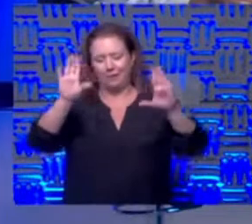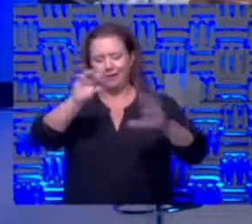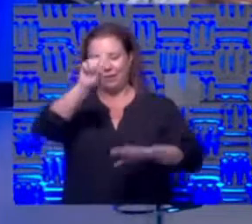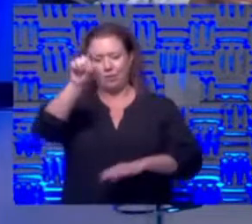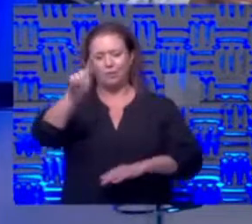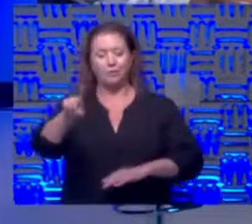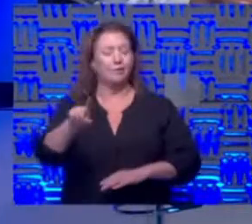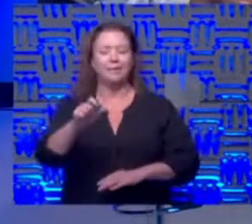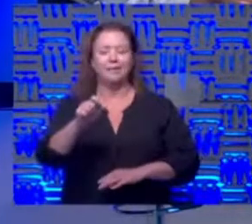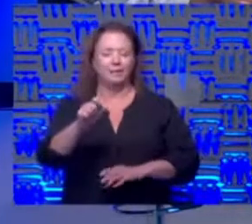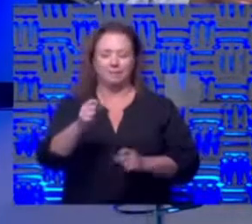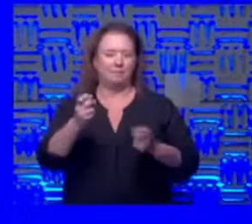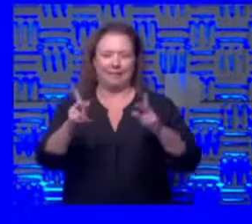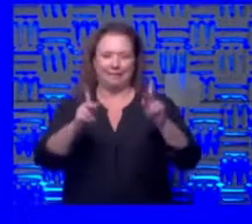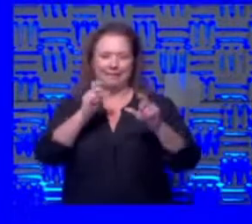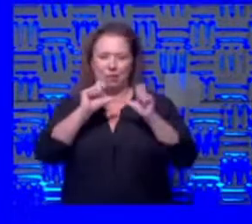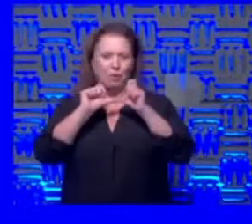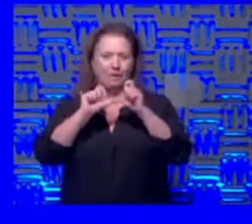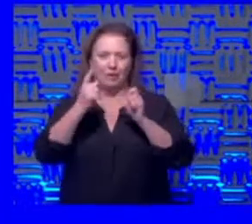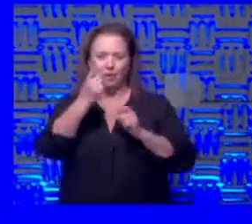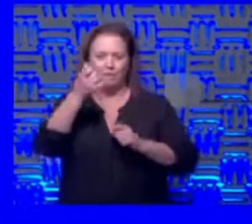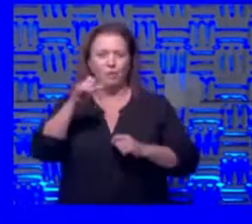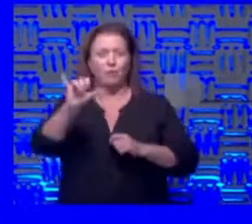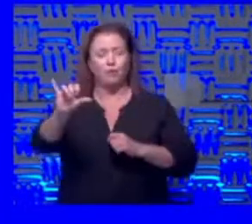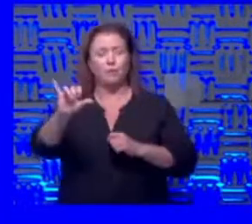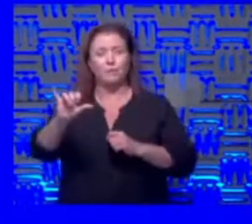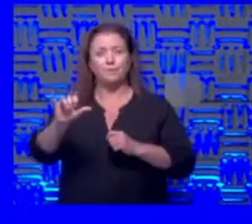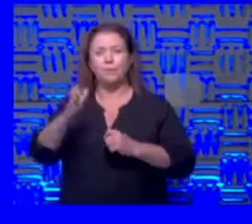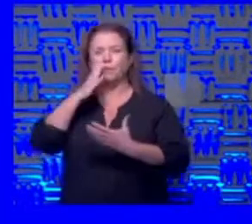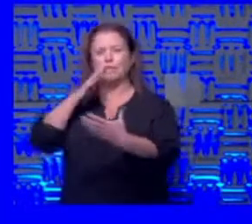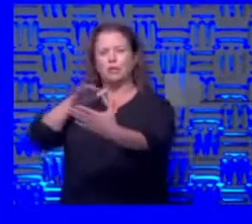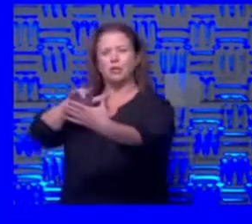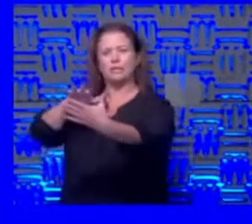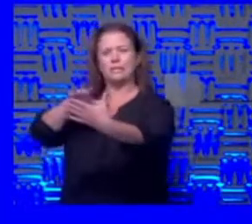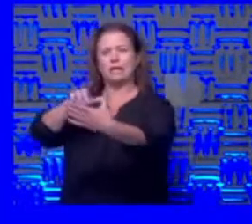COVID. Right. But there was a pretty good study out of